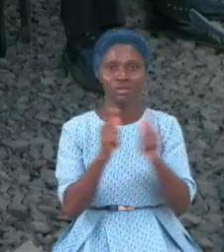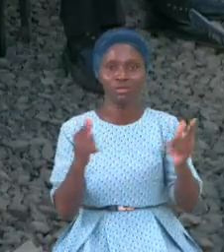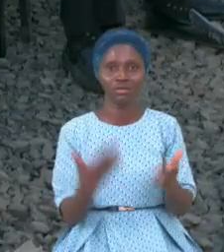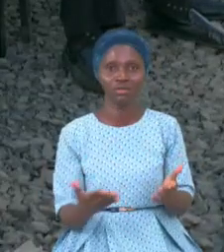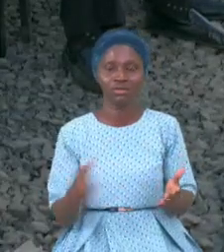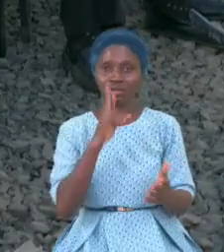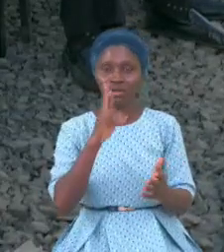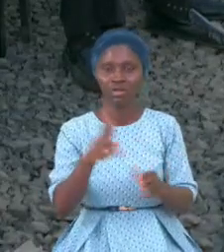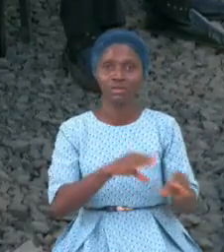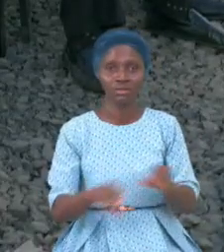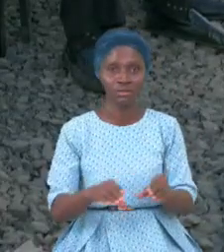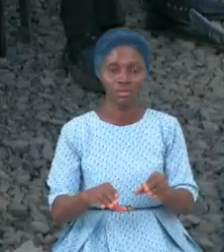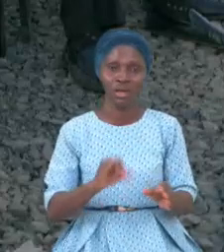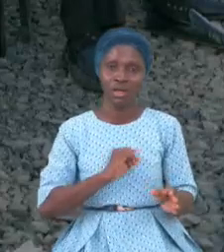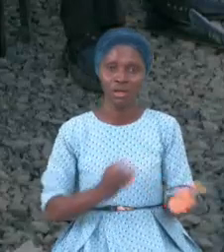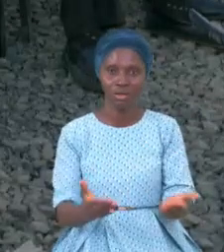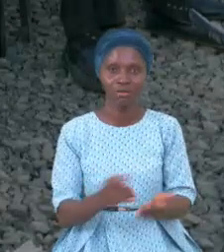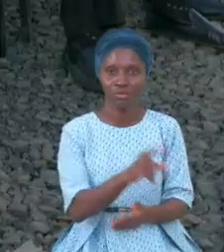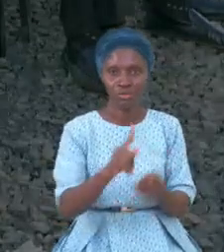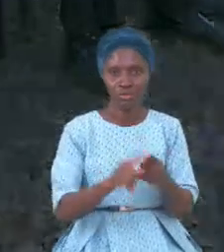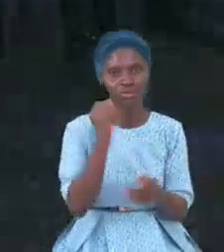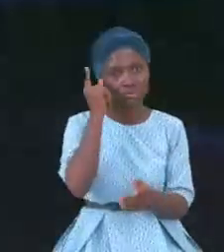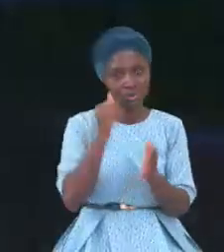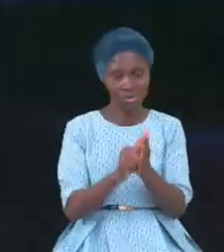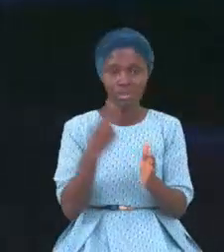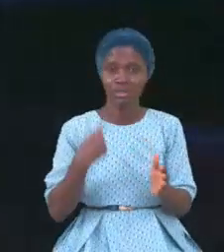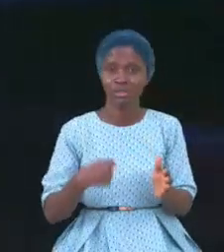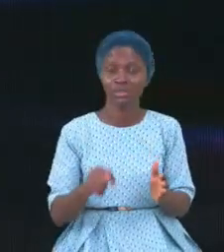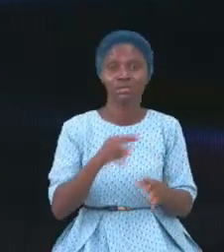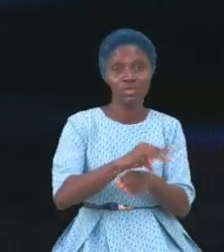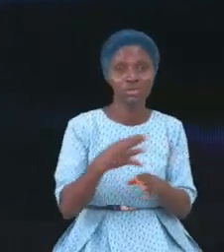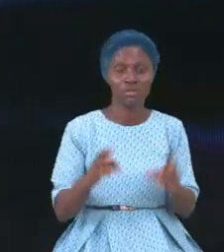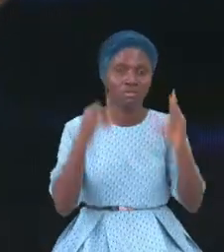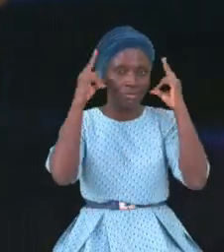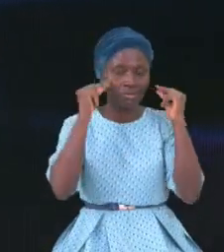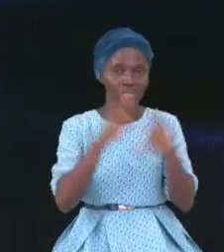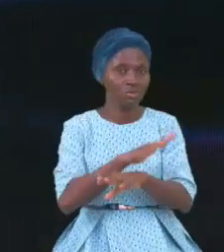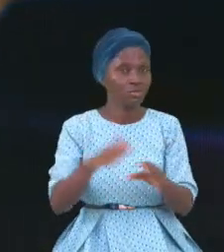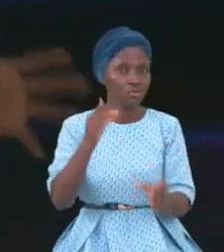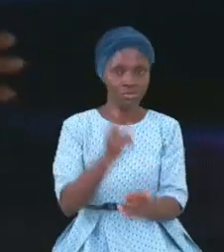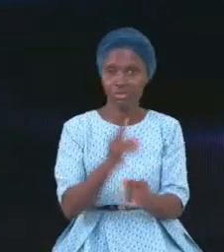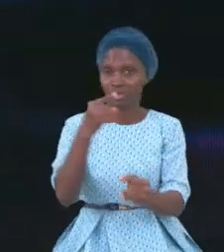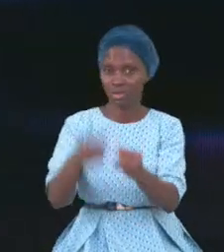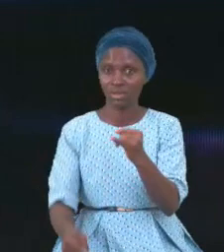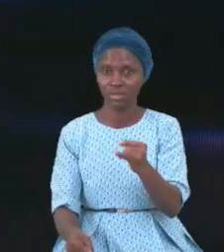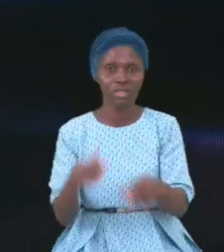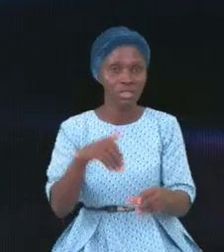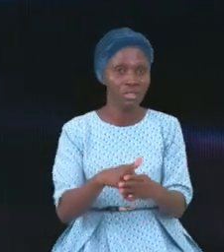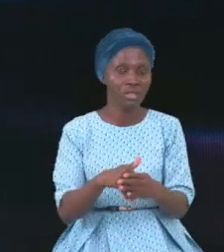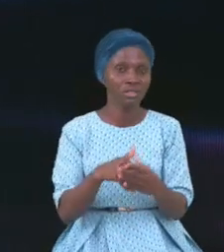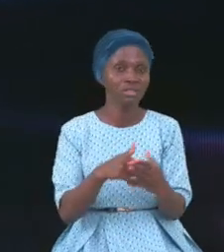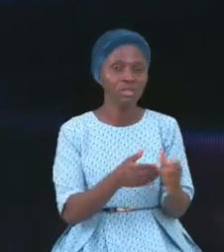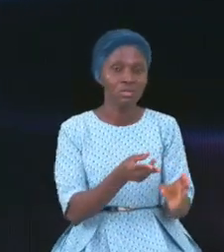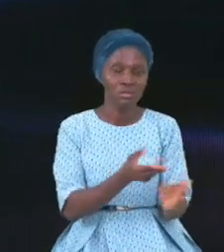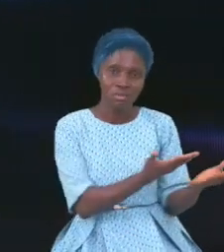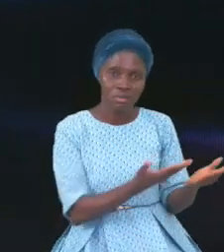But I want you to understand that the ministry of Moses did not just end in getting them out of